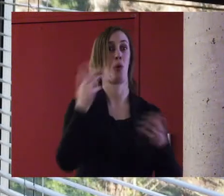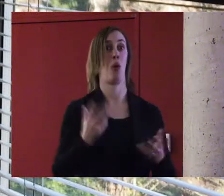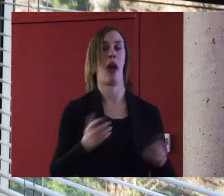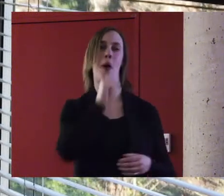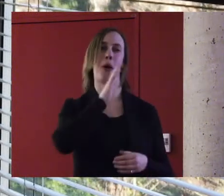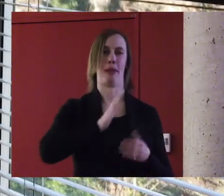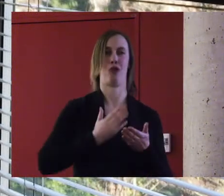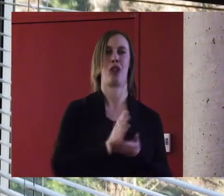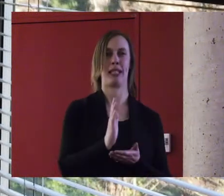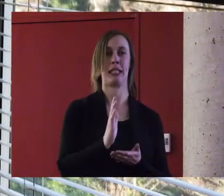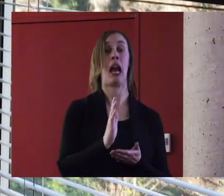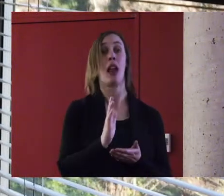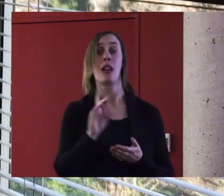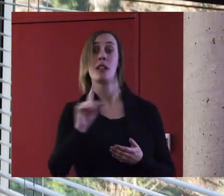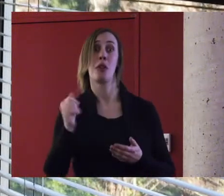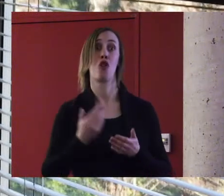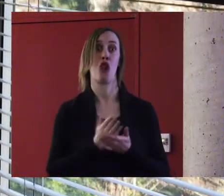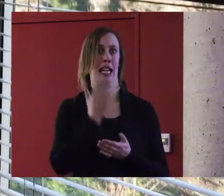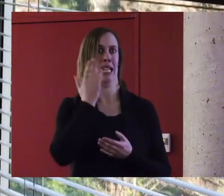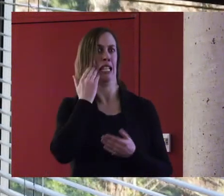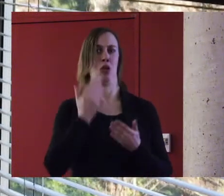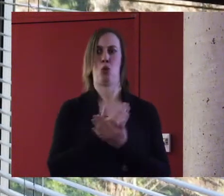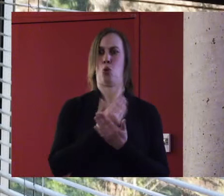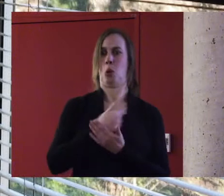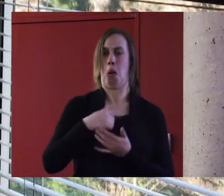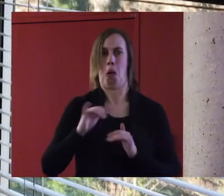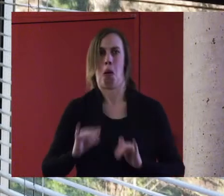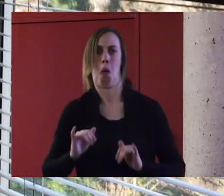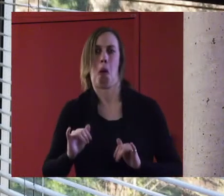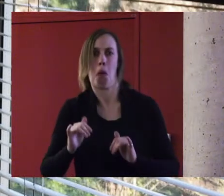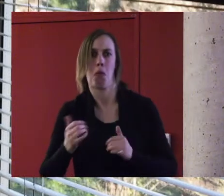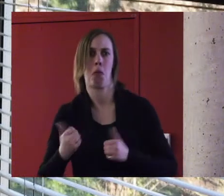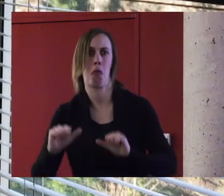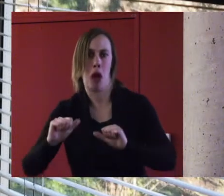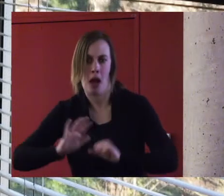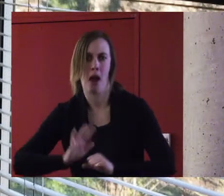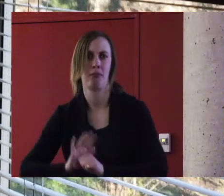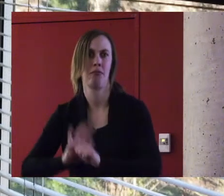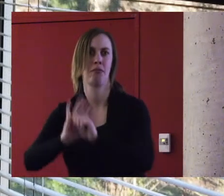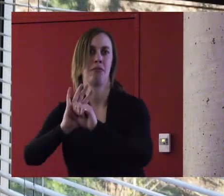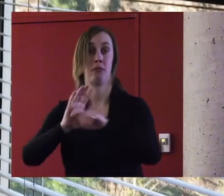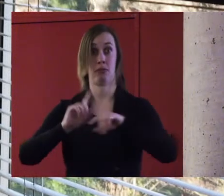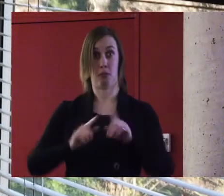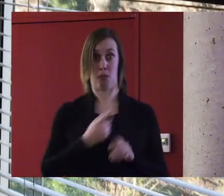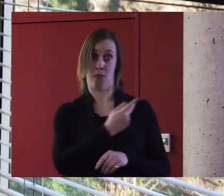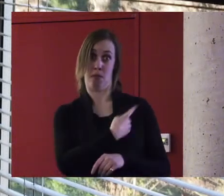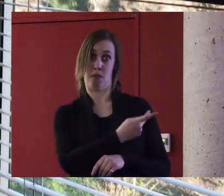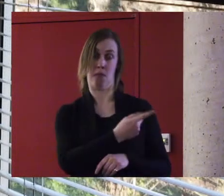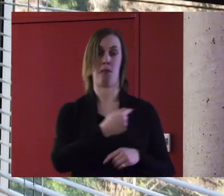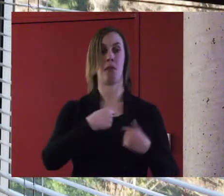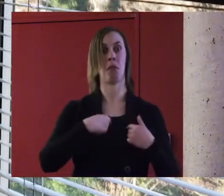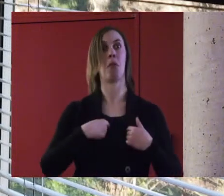the disability rights movement for the first time. The big difference between us is that I was gradually getting